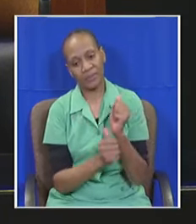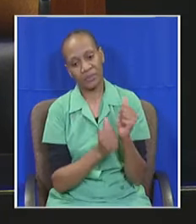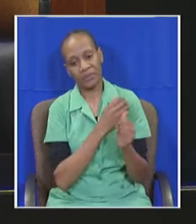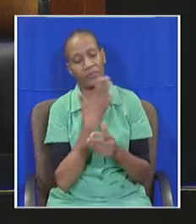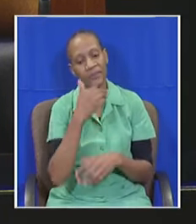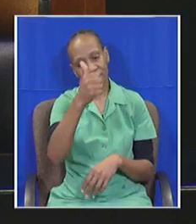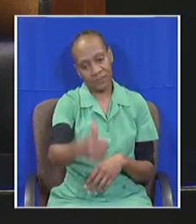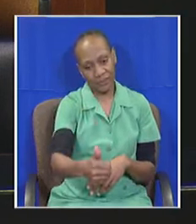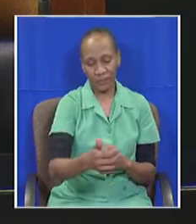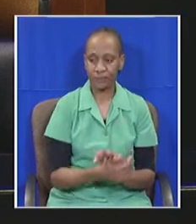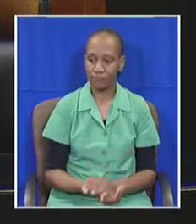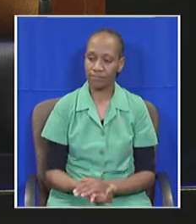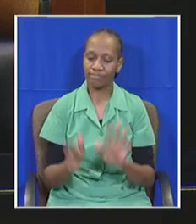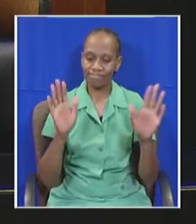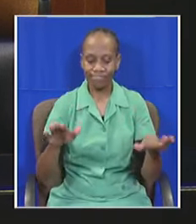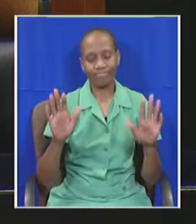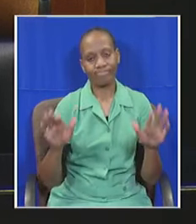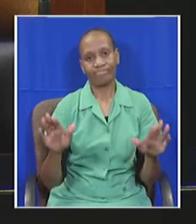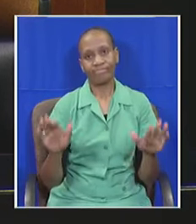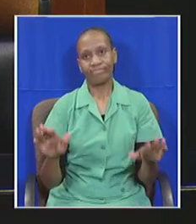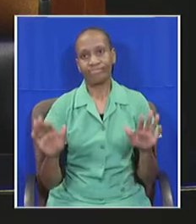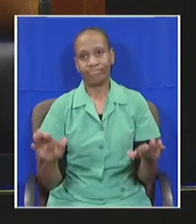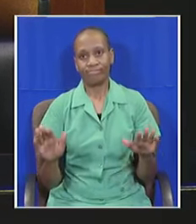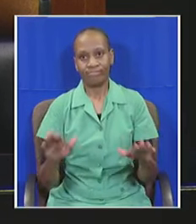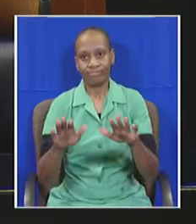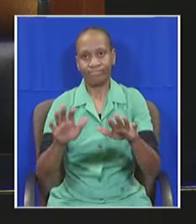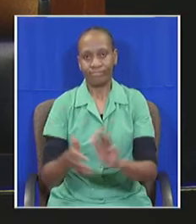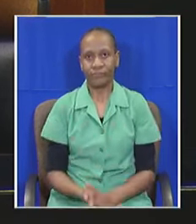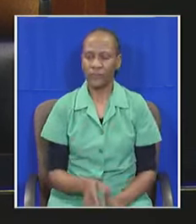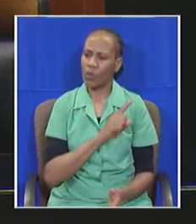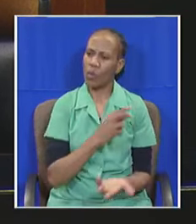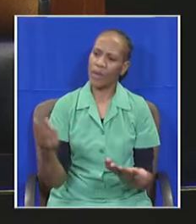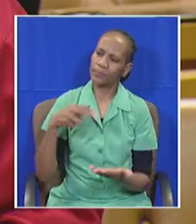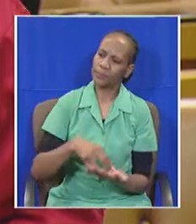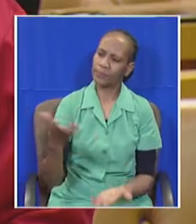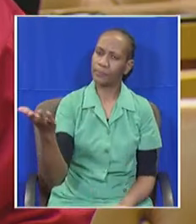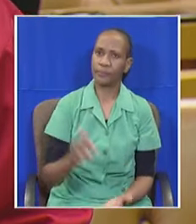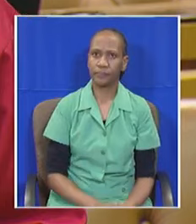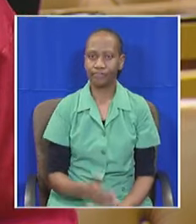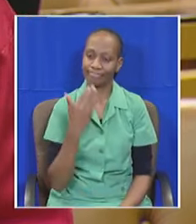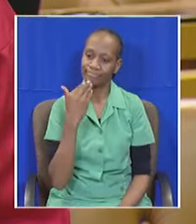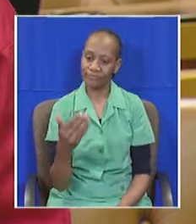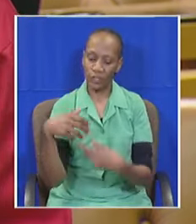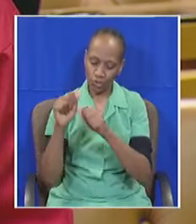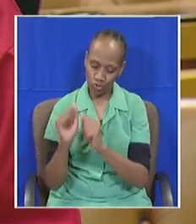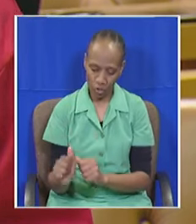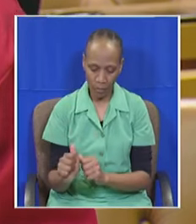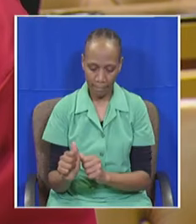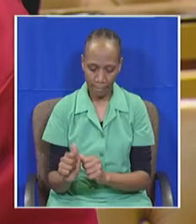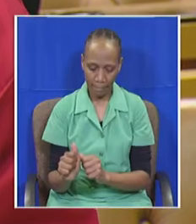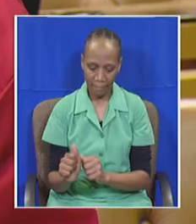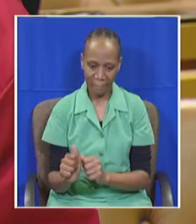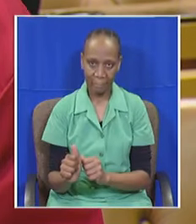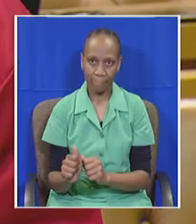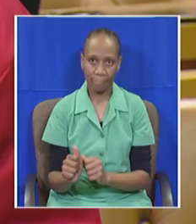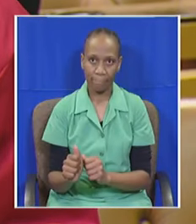take your seat? Order, Honorable Members. Order, Honorable Members. Why are you rising, Honorable Member? Thank you very much, Chairperson.